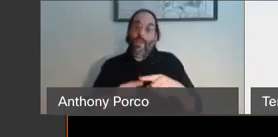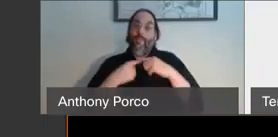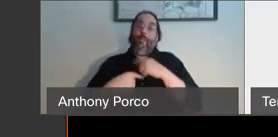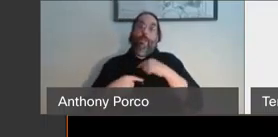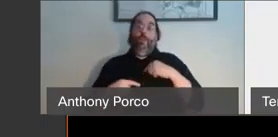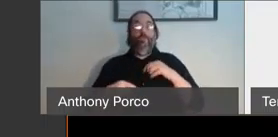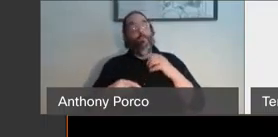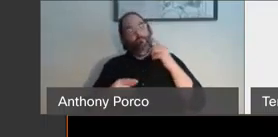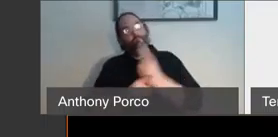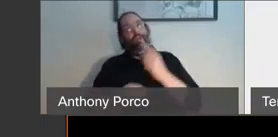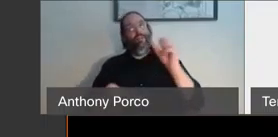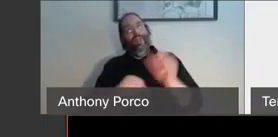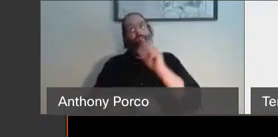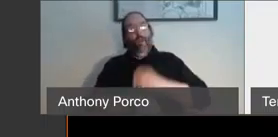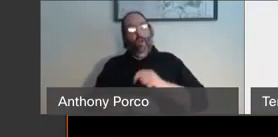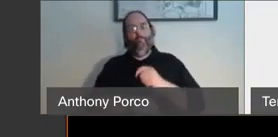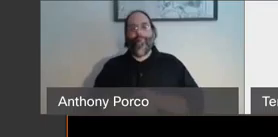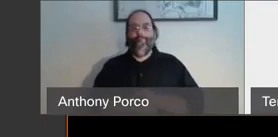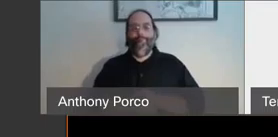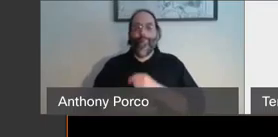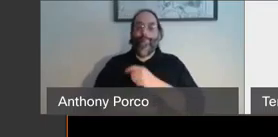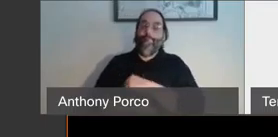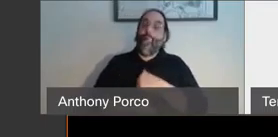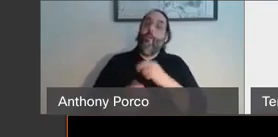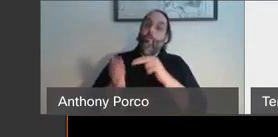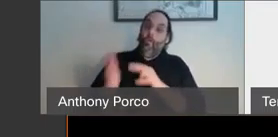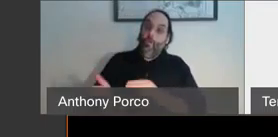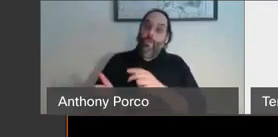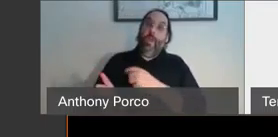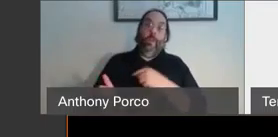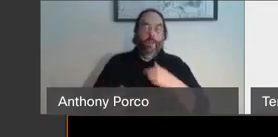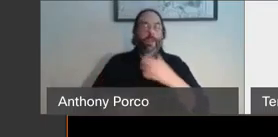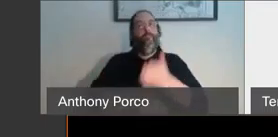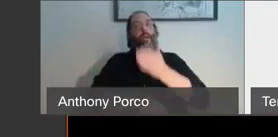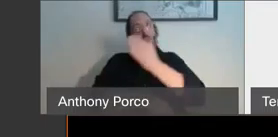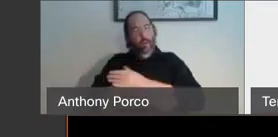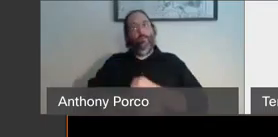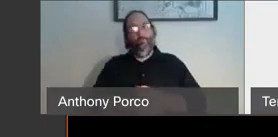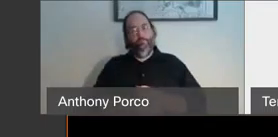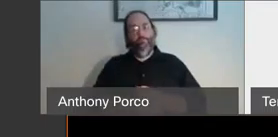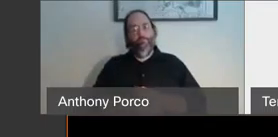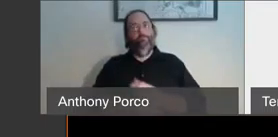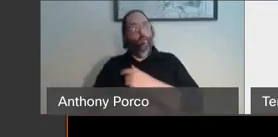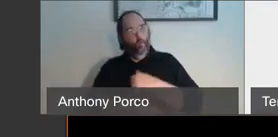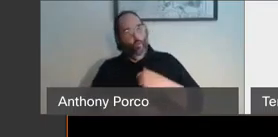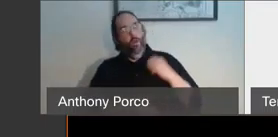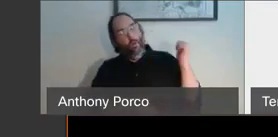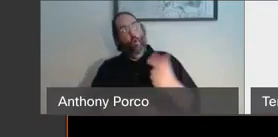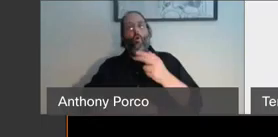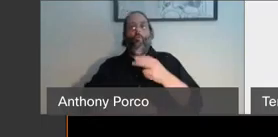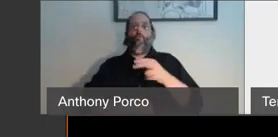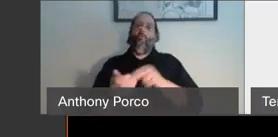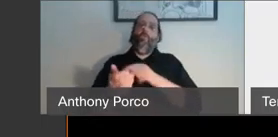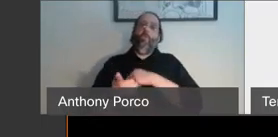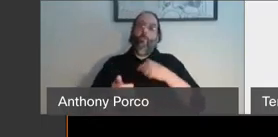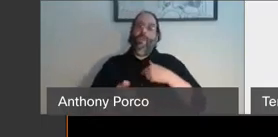to get it right every time. We are nurses and we make a difference. We are nurses.